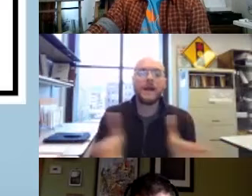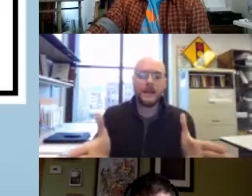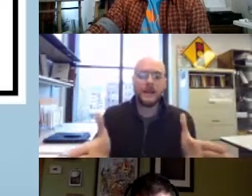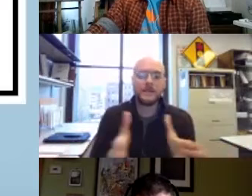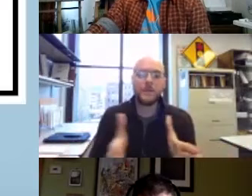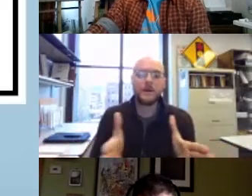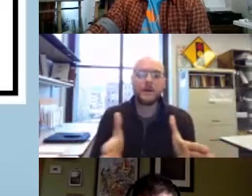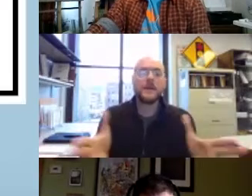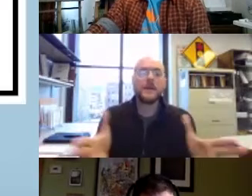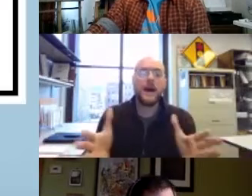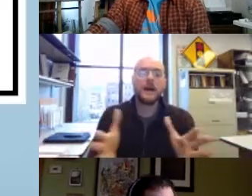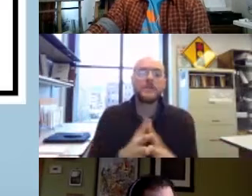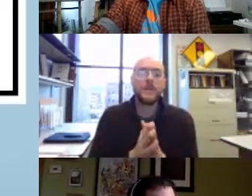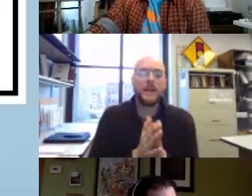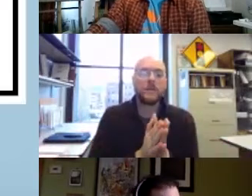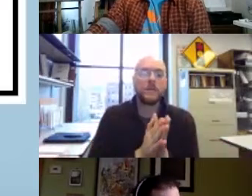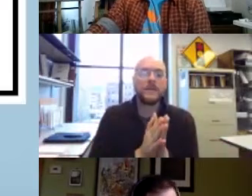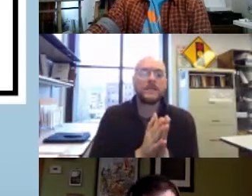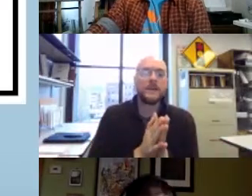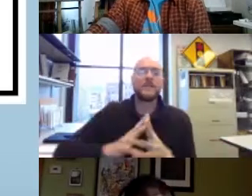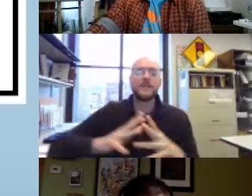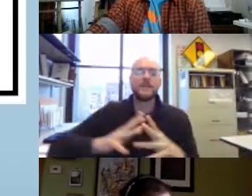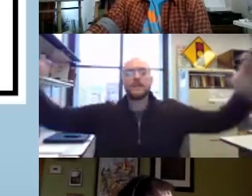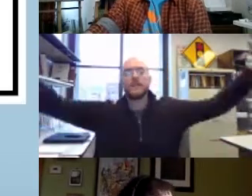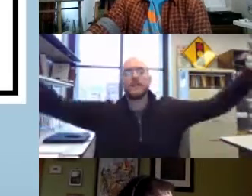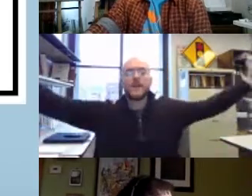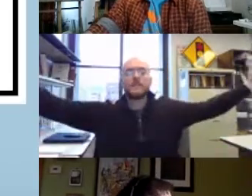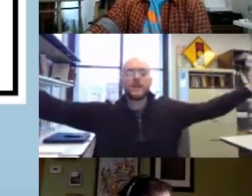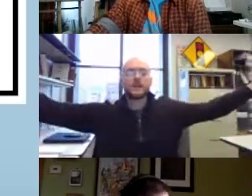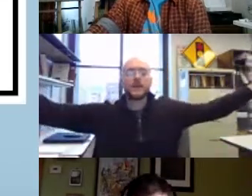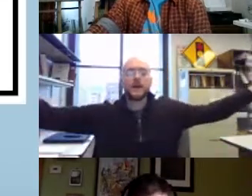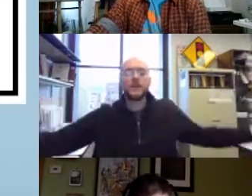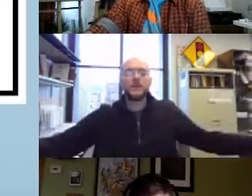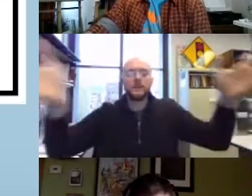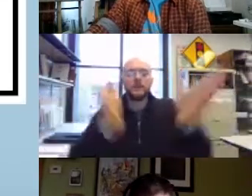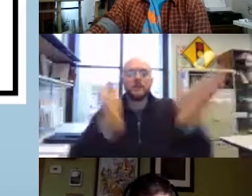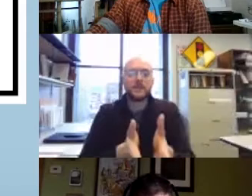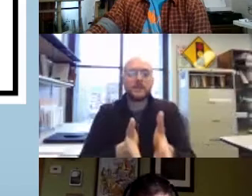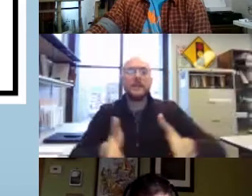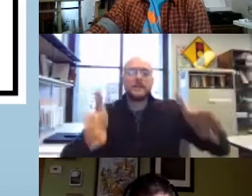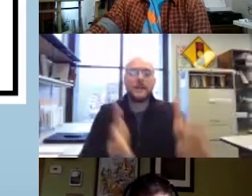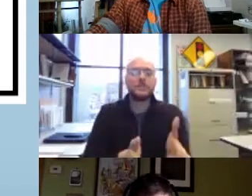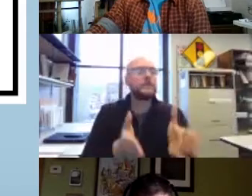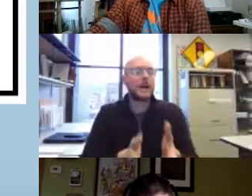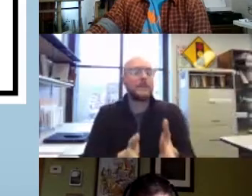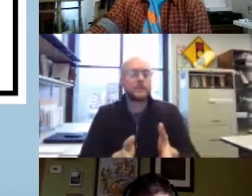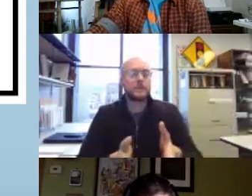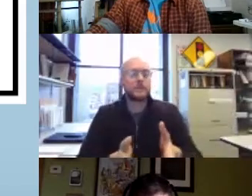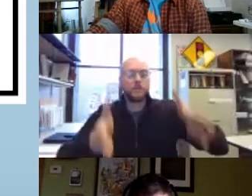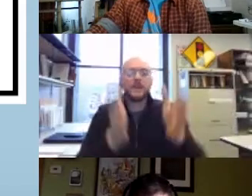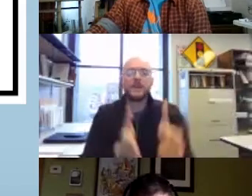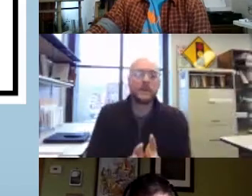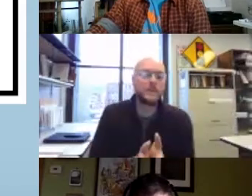the driving lanes as well, so that instead of having this kind of wide free-for-all, we start to focus the attention of